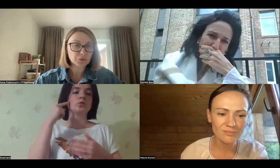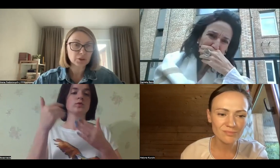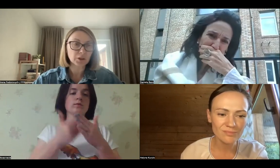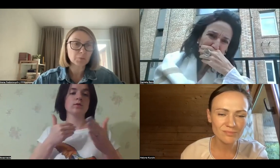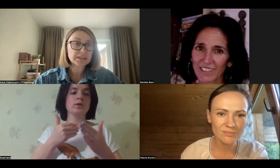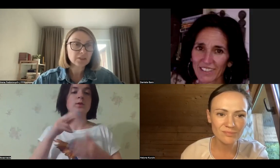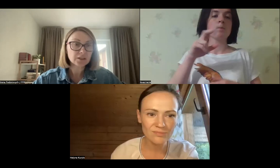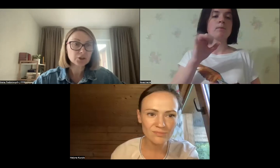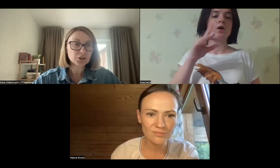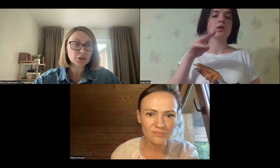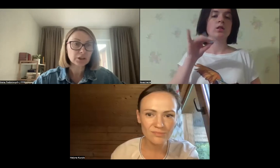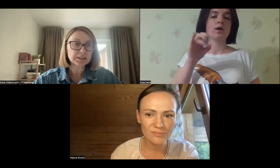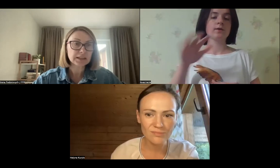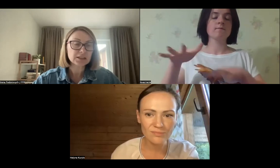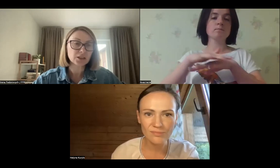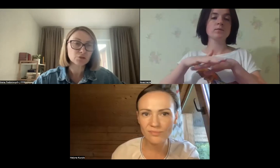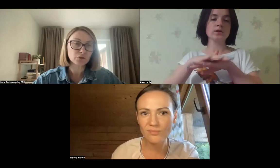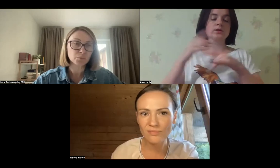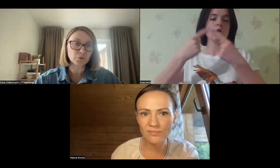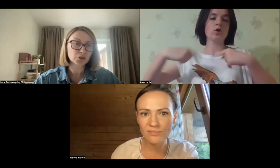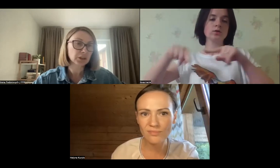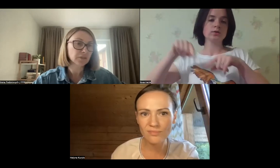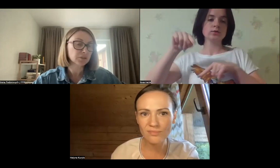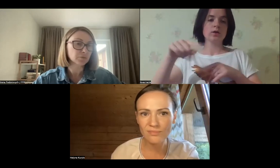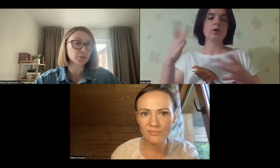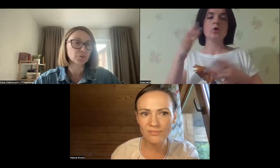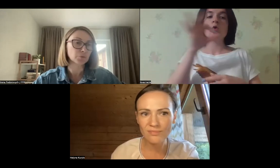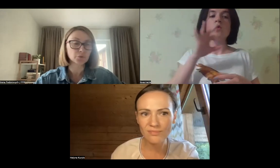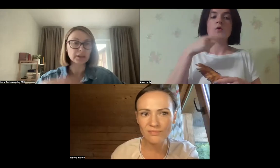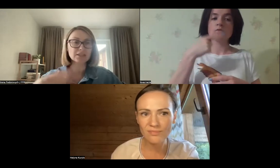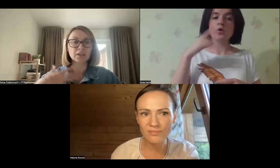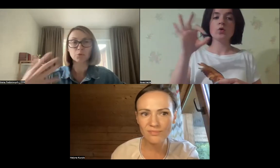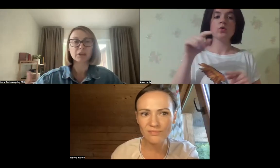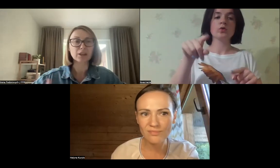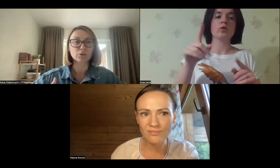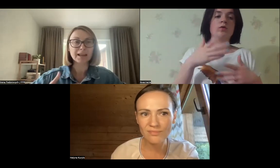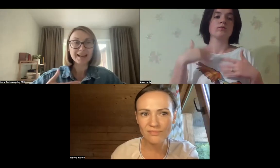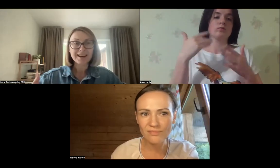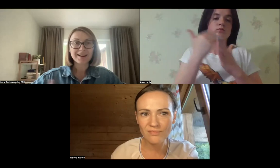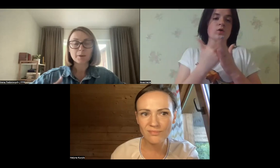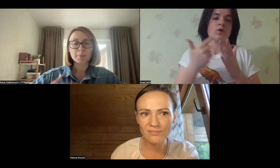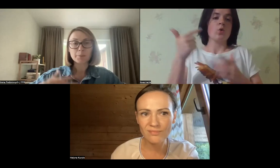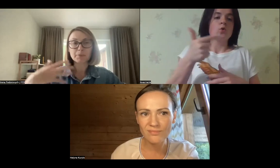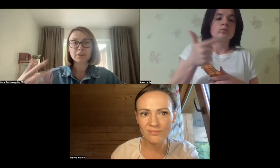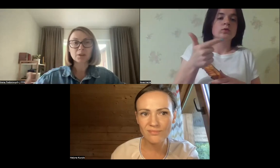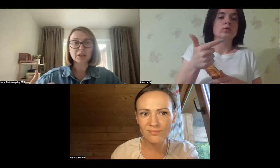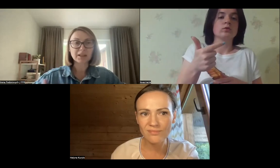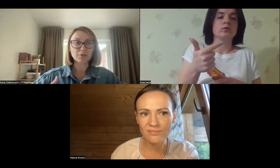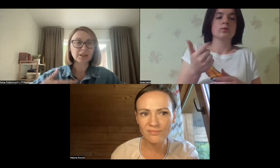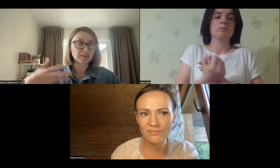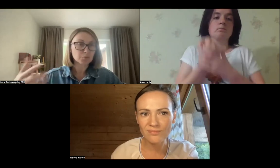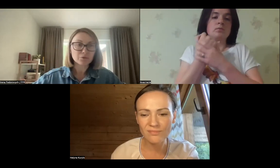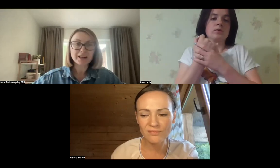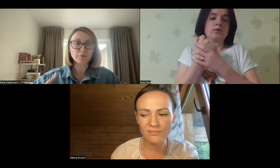And we can hear similar answers from our partners from our smaller local organizations. They